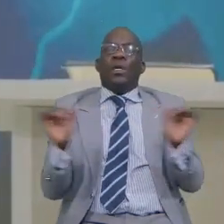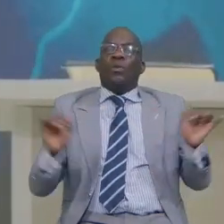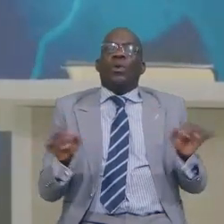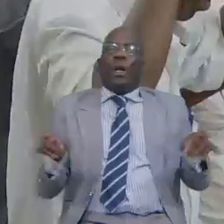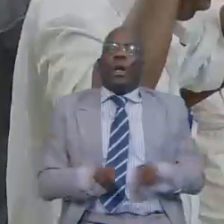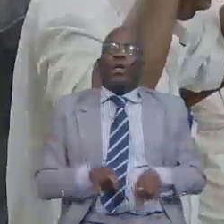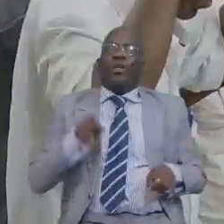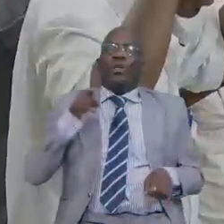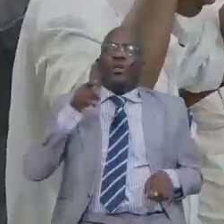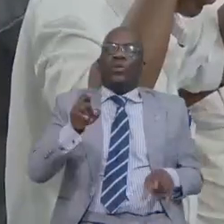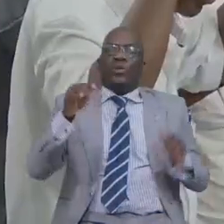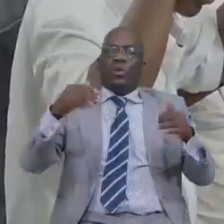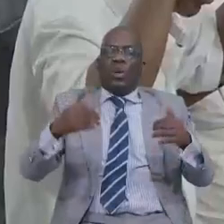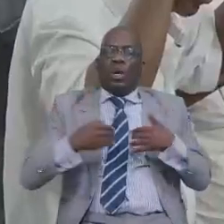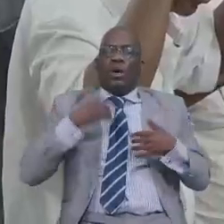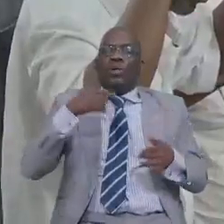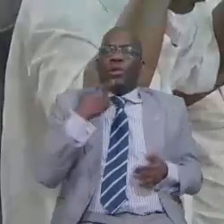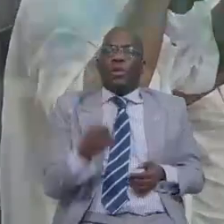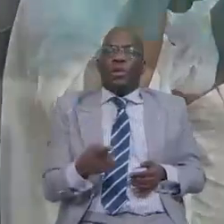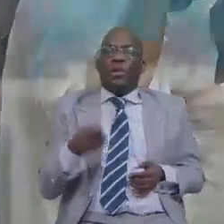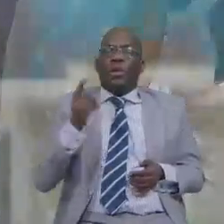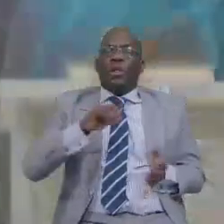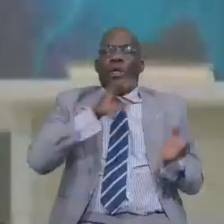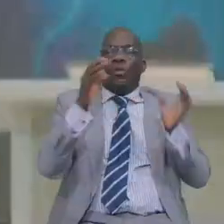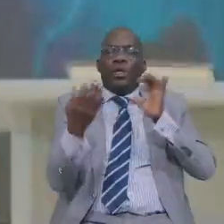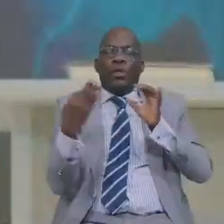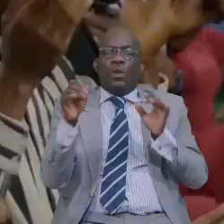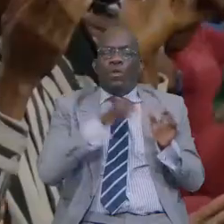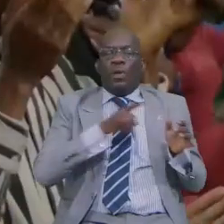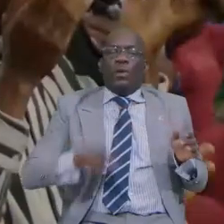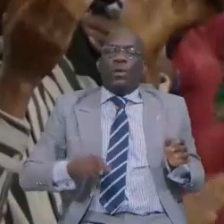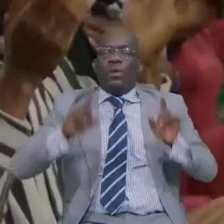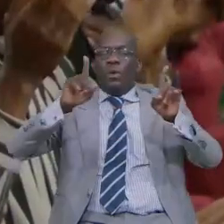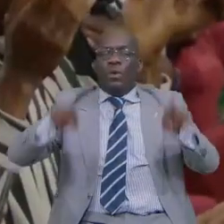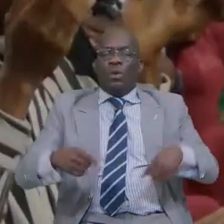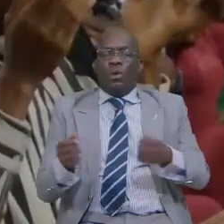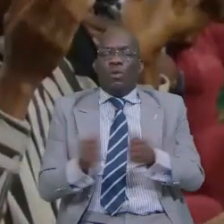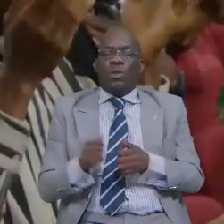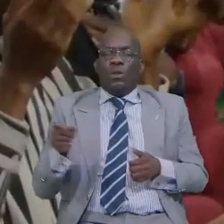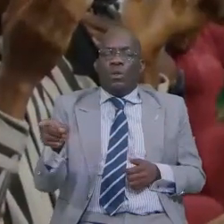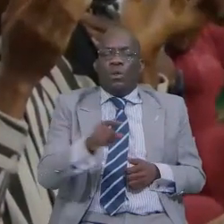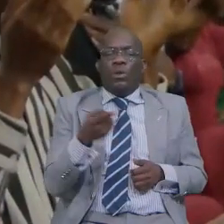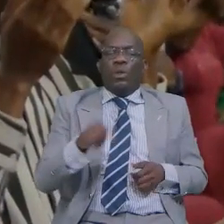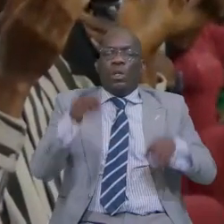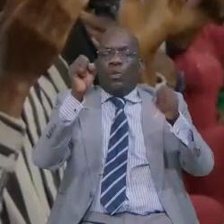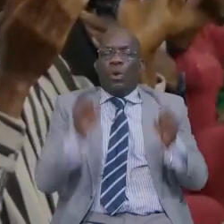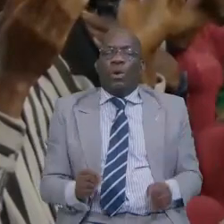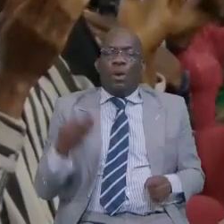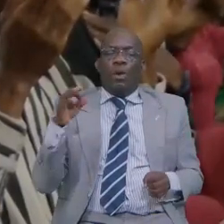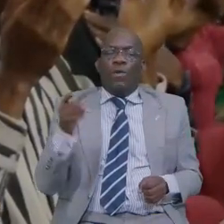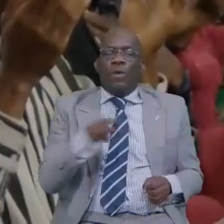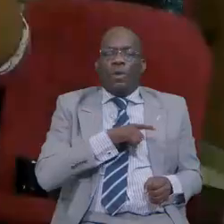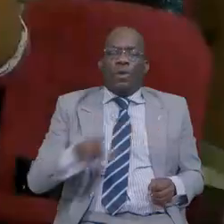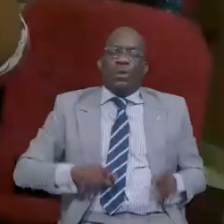said. The presence of the Lord go with you. The power of the Lord